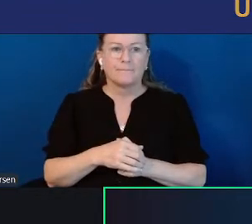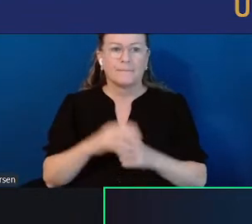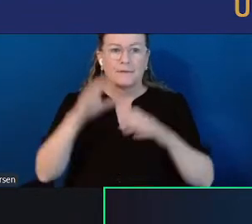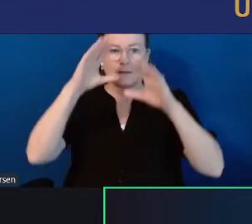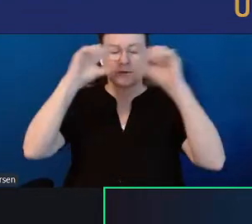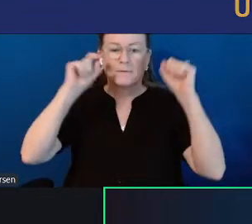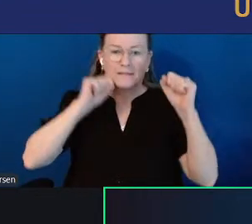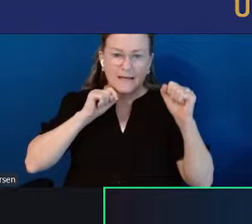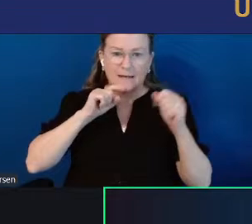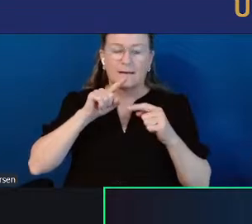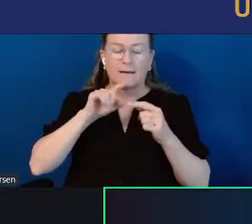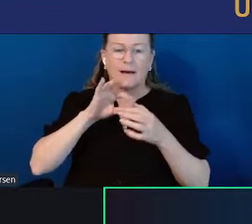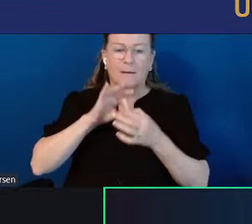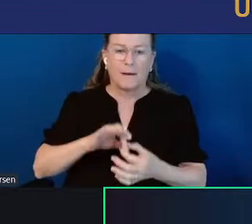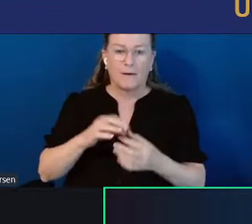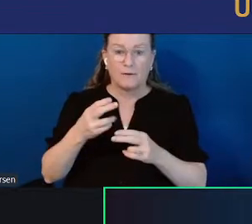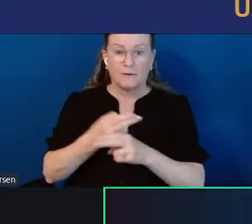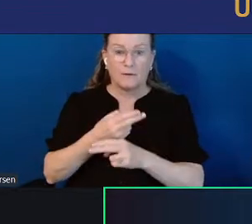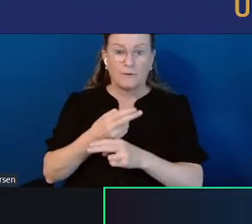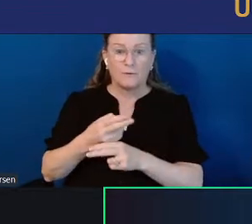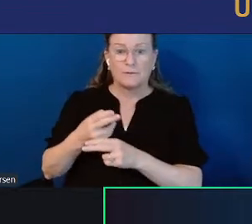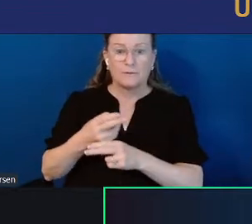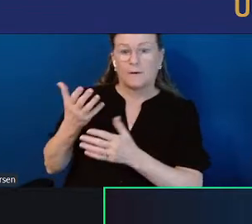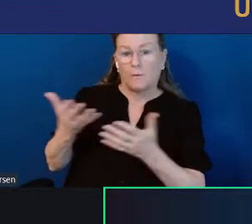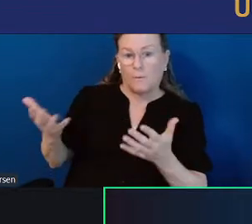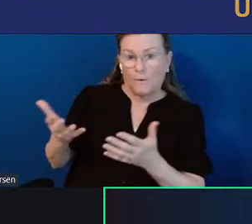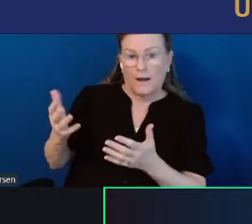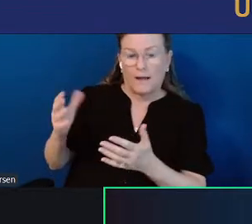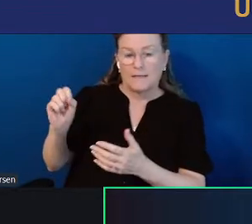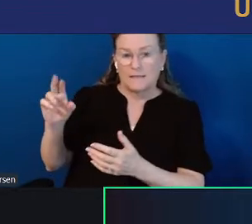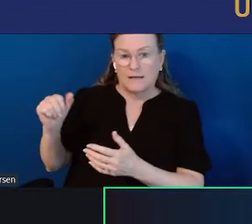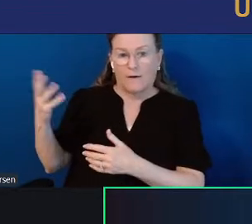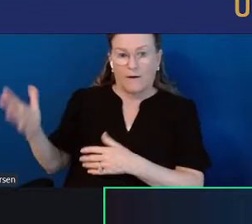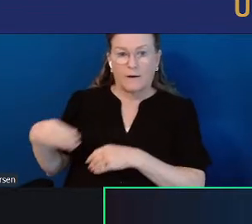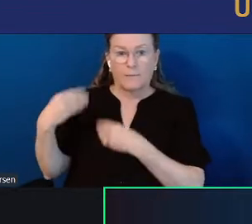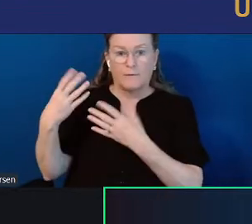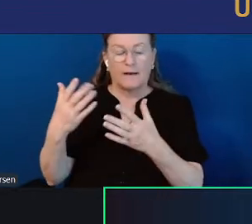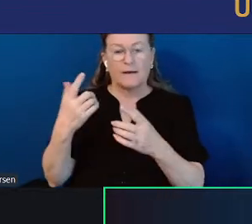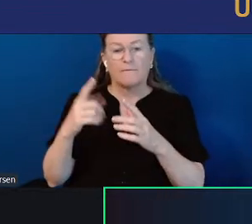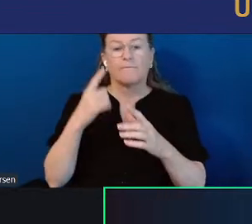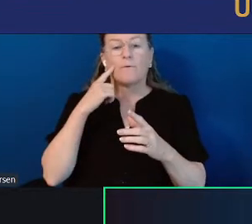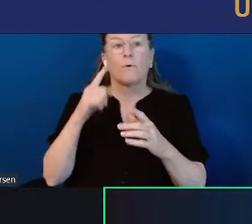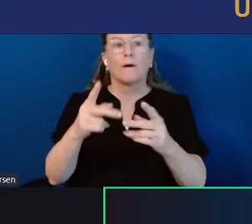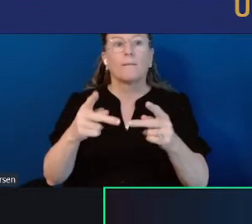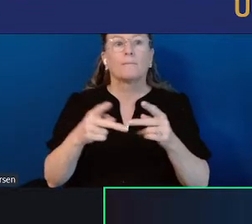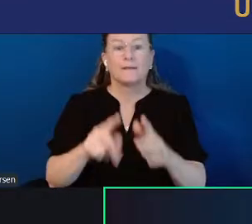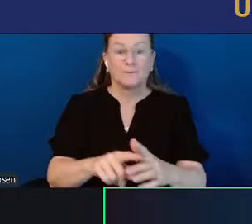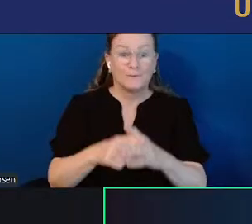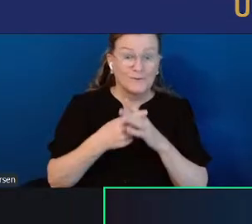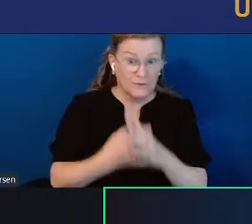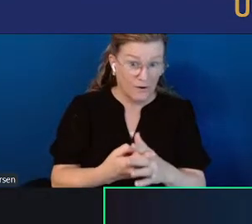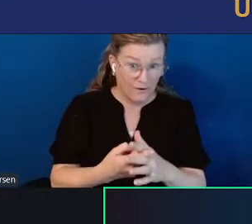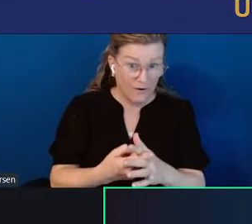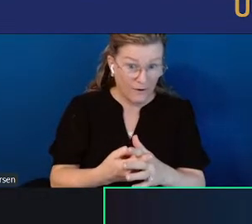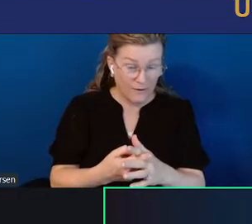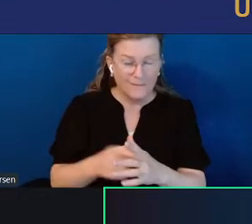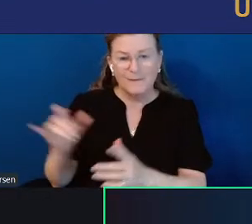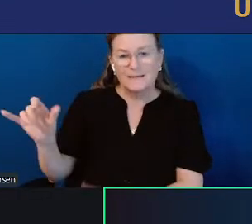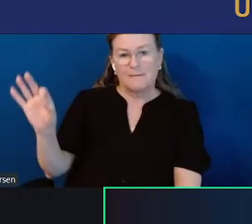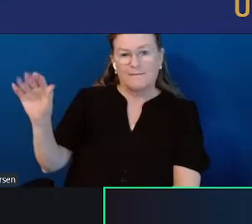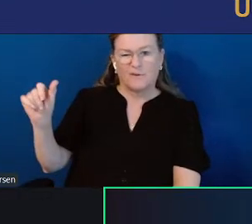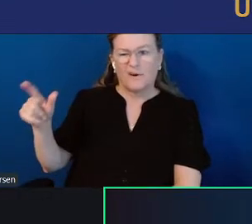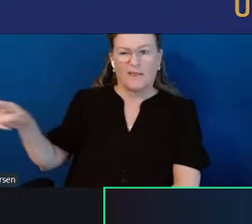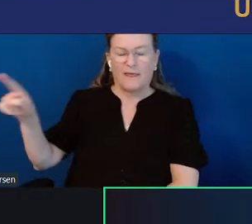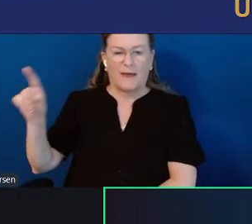Superintendent Tanner, about using the materials that have been provided as a launching point. But just like Florida, they made their